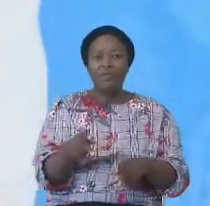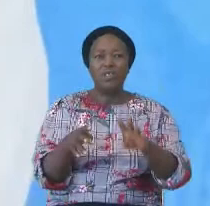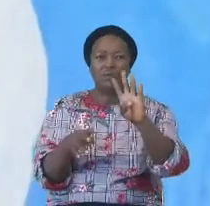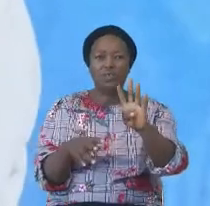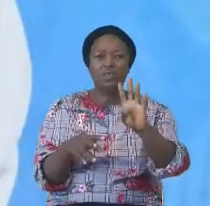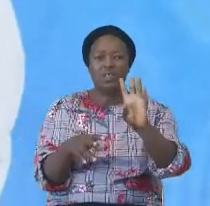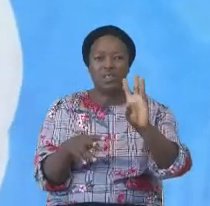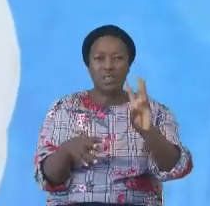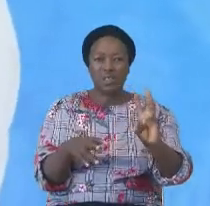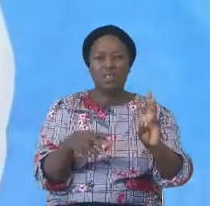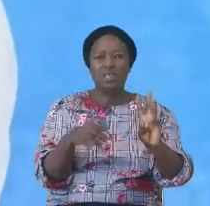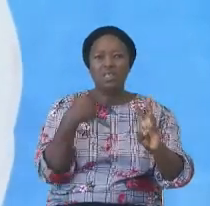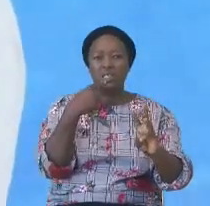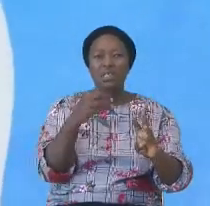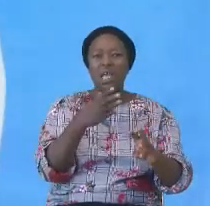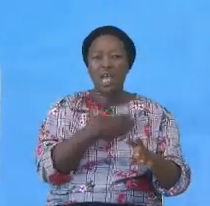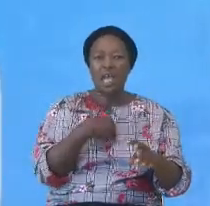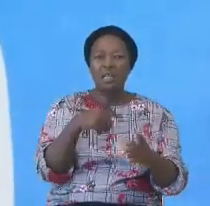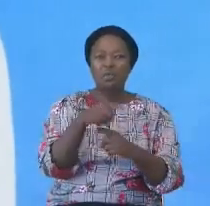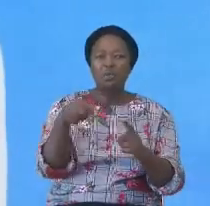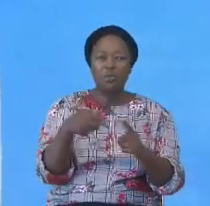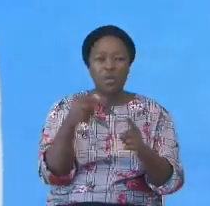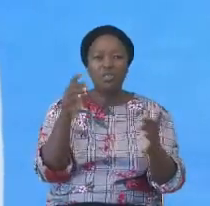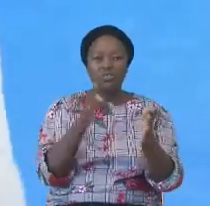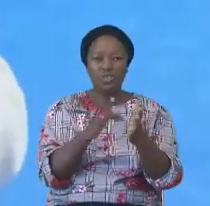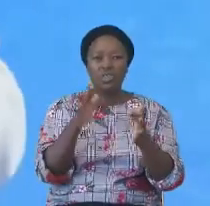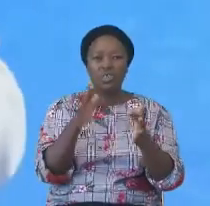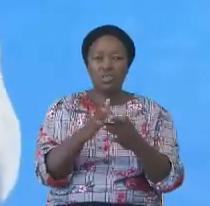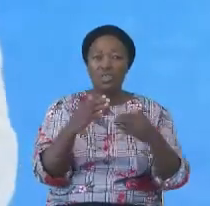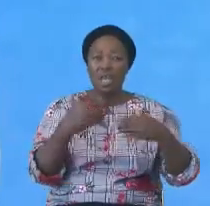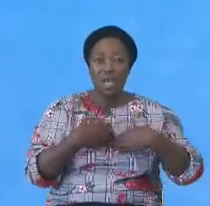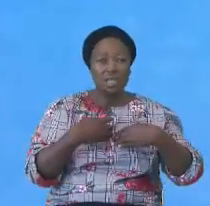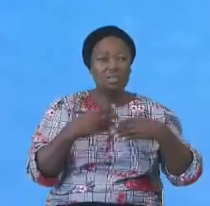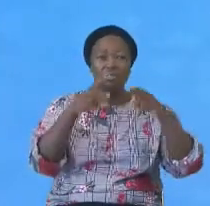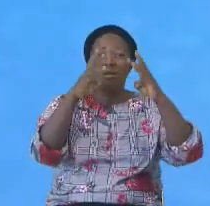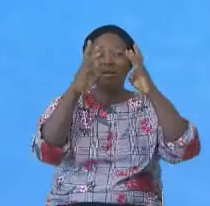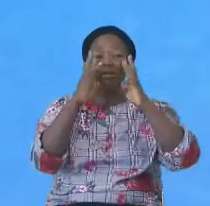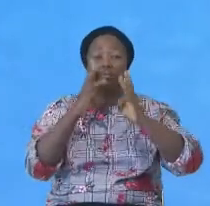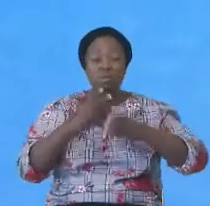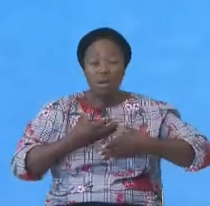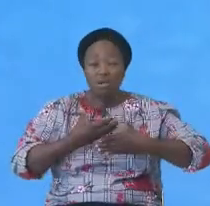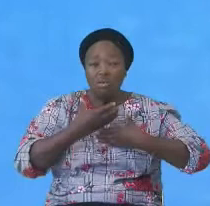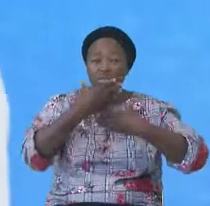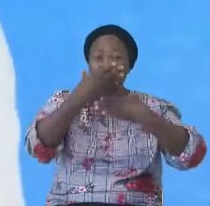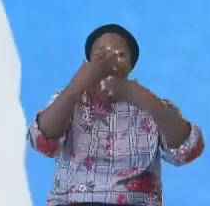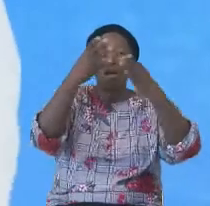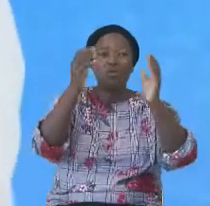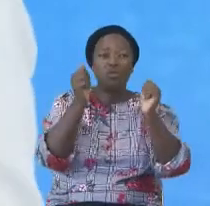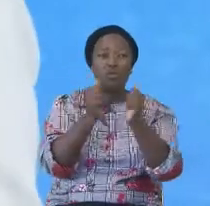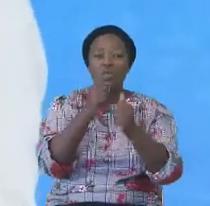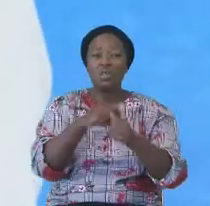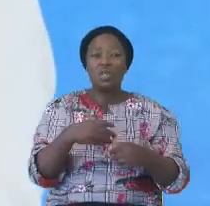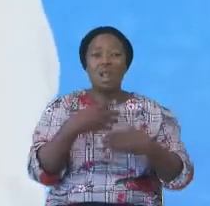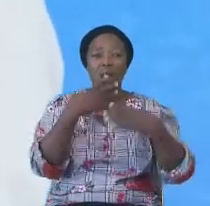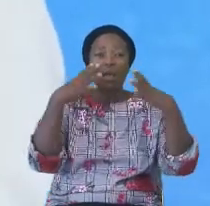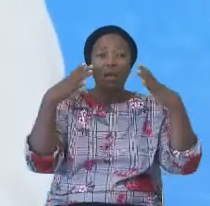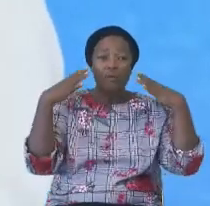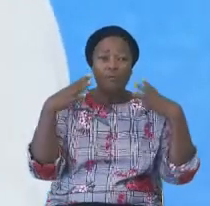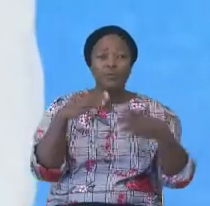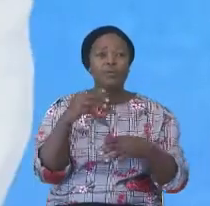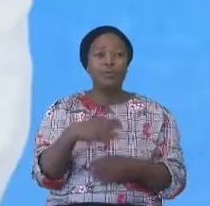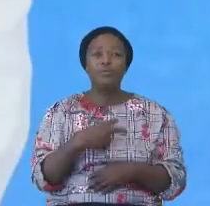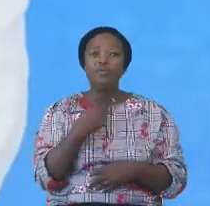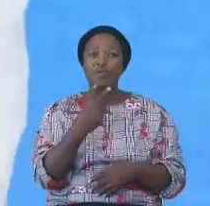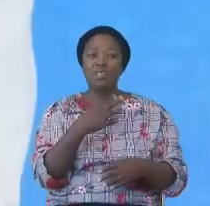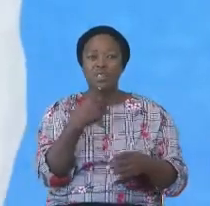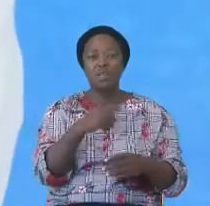That's number three. Verse 46. It says, "And when Jesus had cried